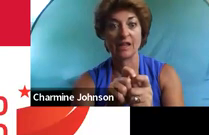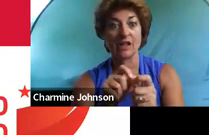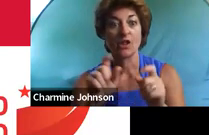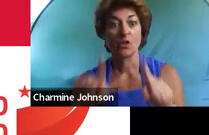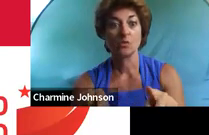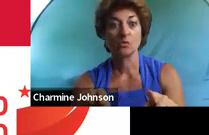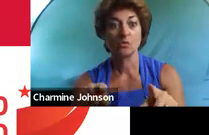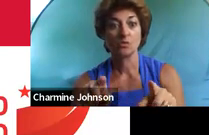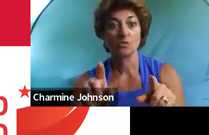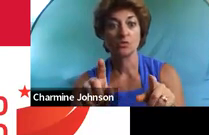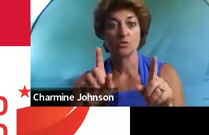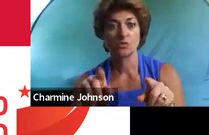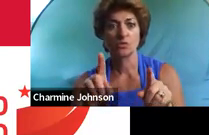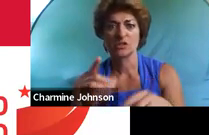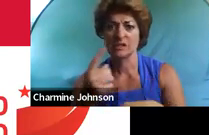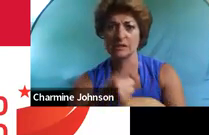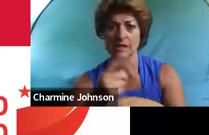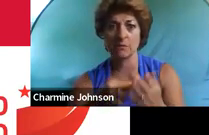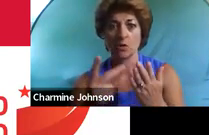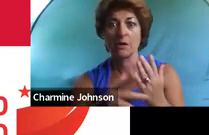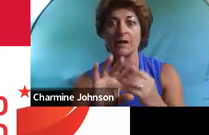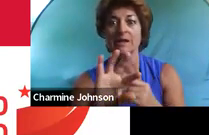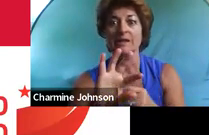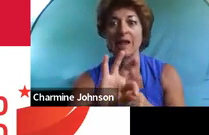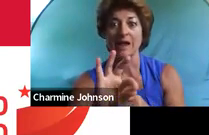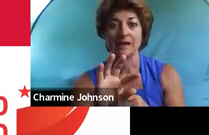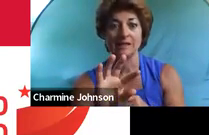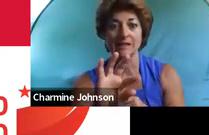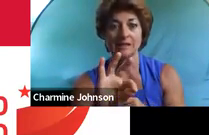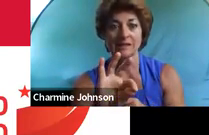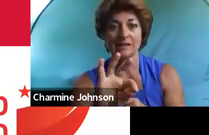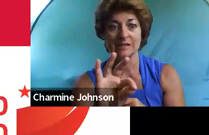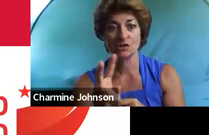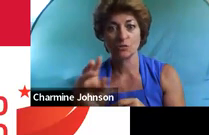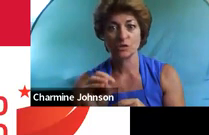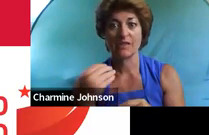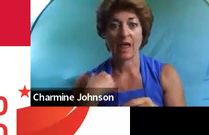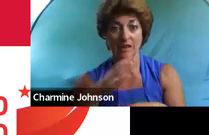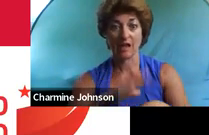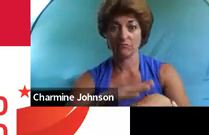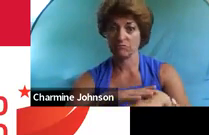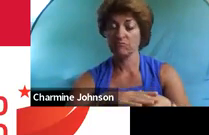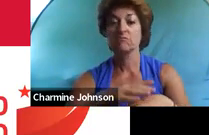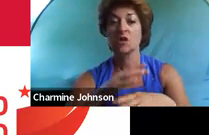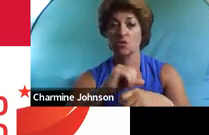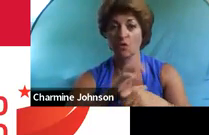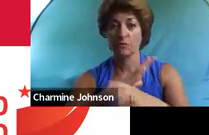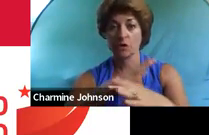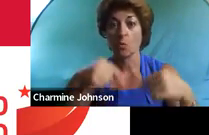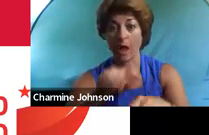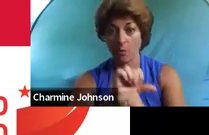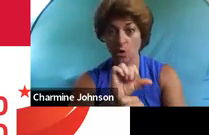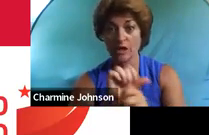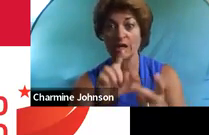programs. 92% went on to state that they used COVID precautions while working,